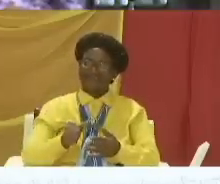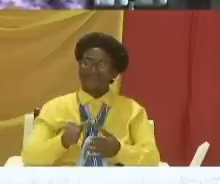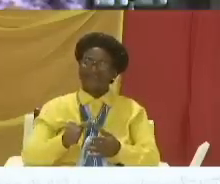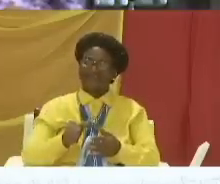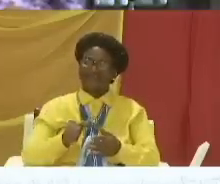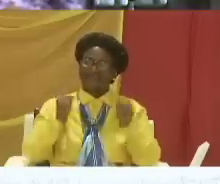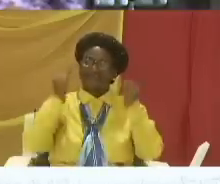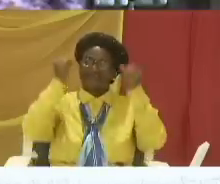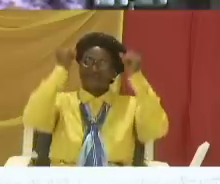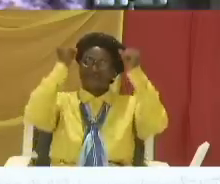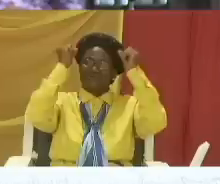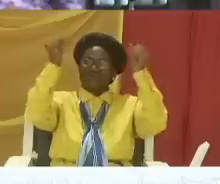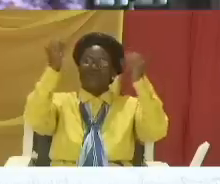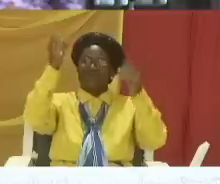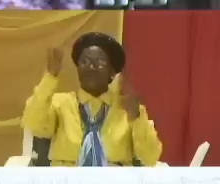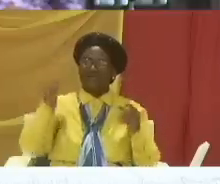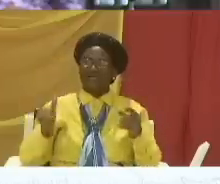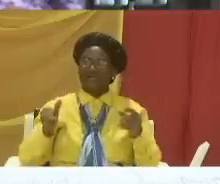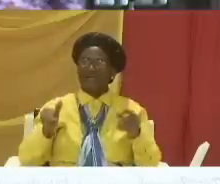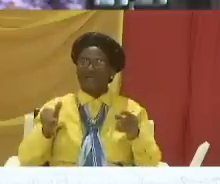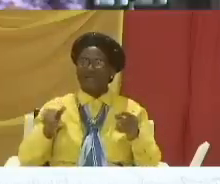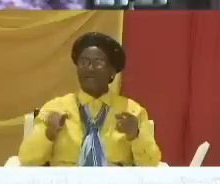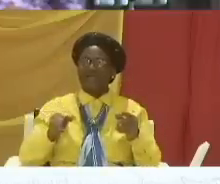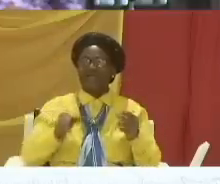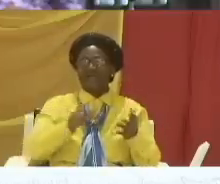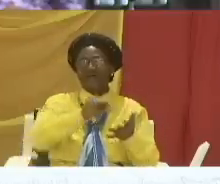strongly operative.